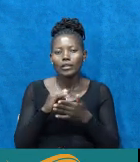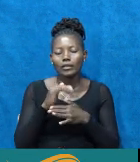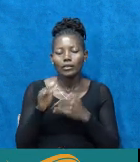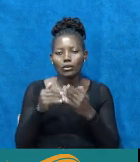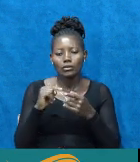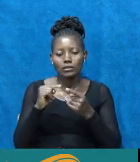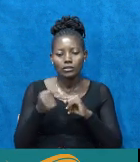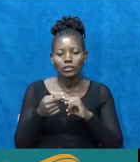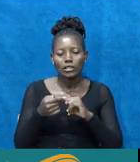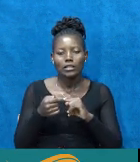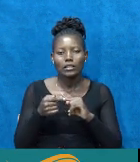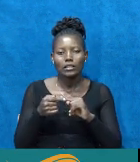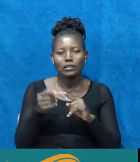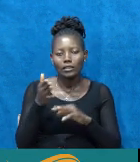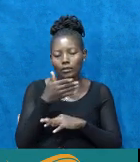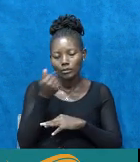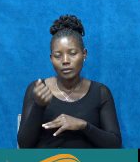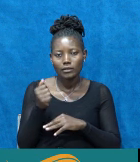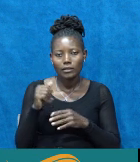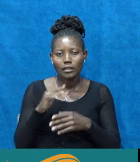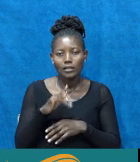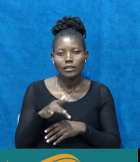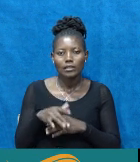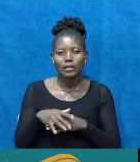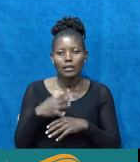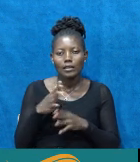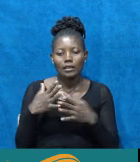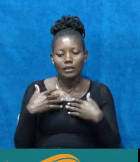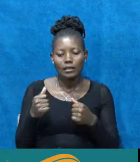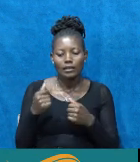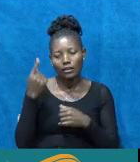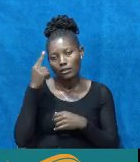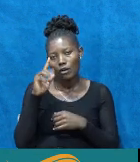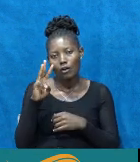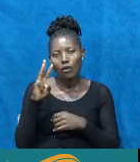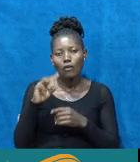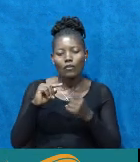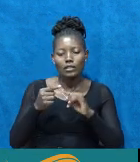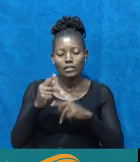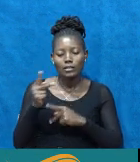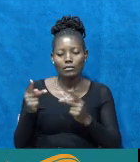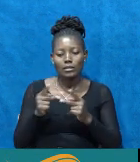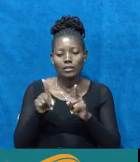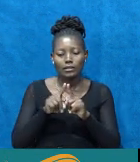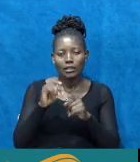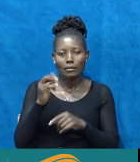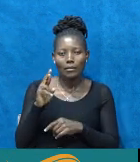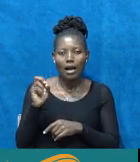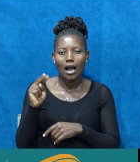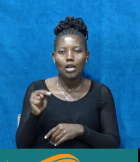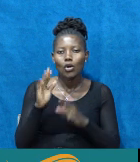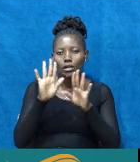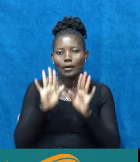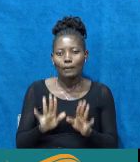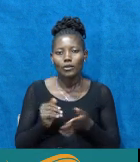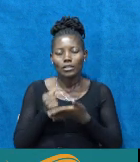in ensuring there is repair of injuries and repair and healing of wounds. Iron is another key